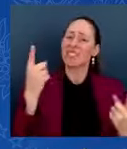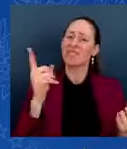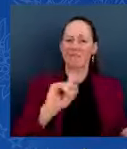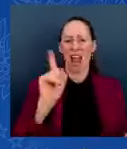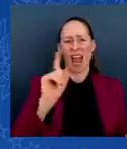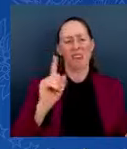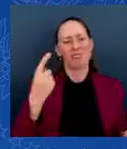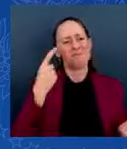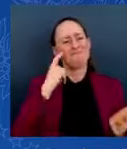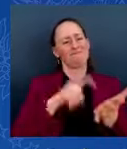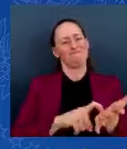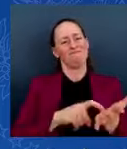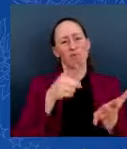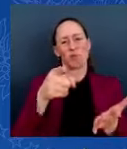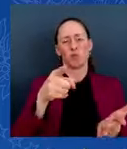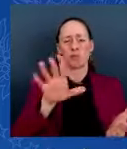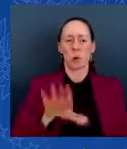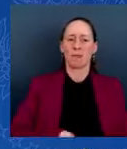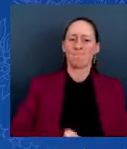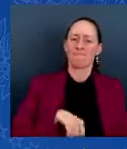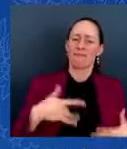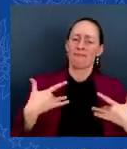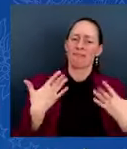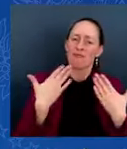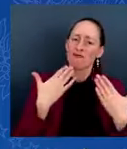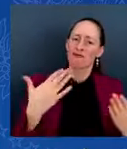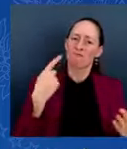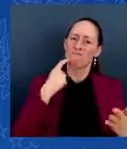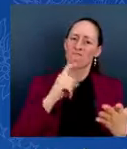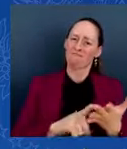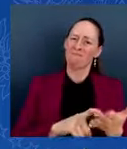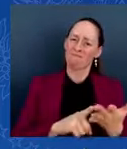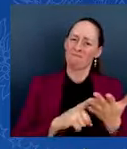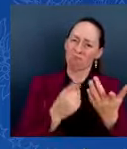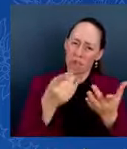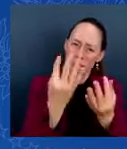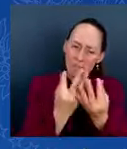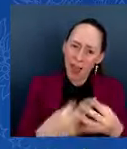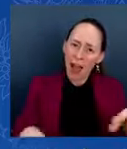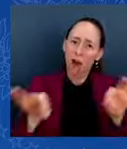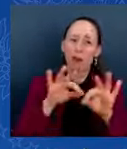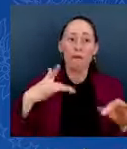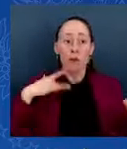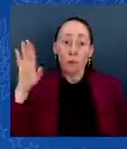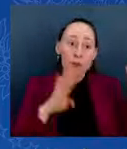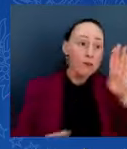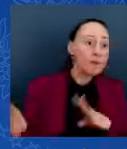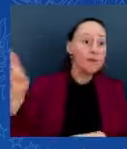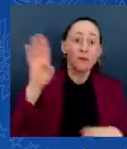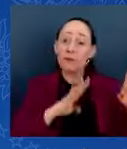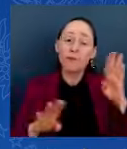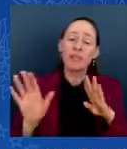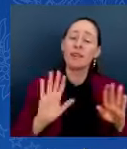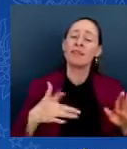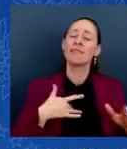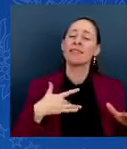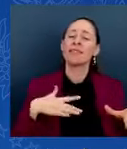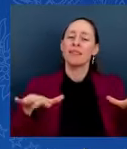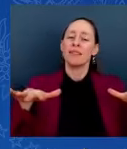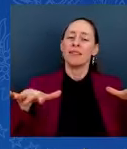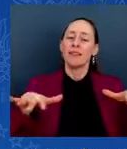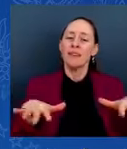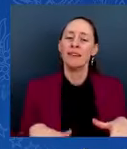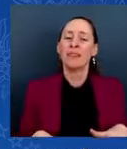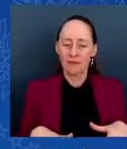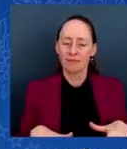about peace of mind. It's about security. It's about taking care of your family. It's about